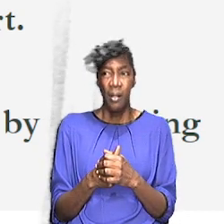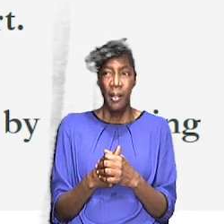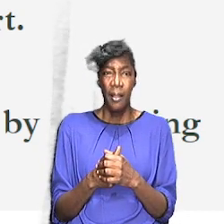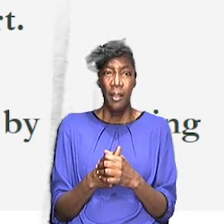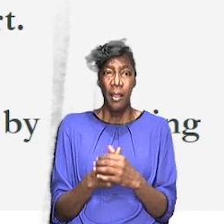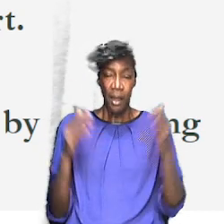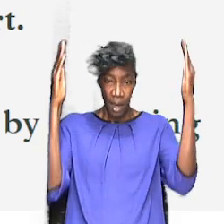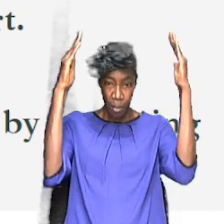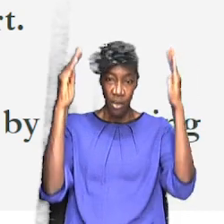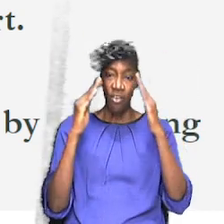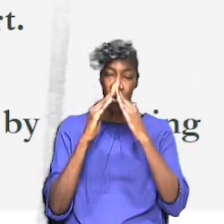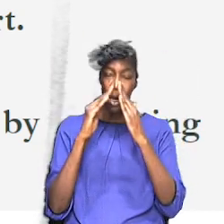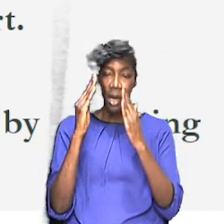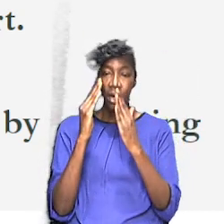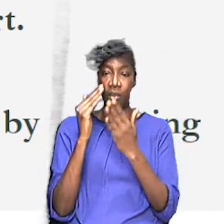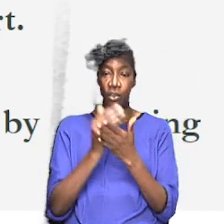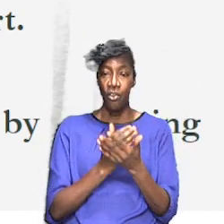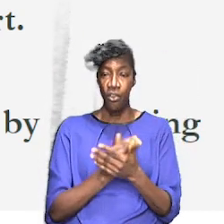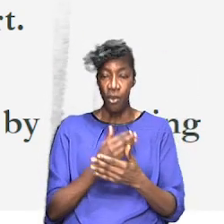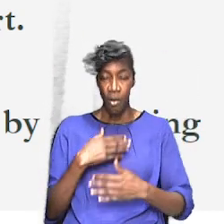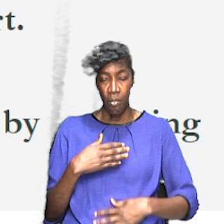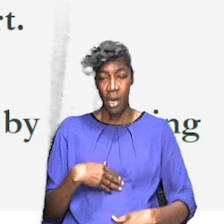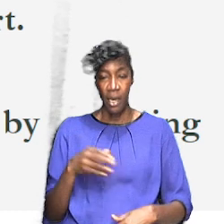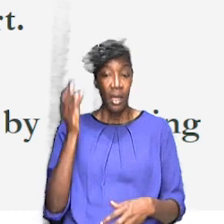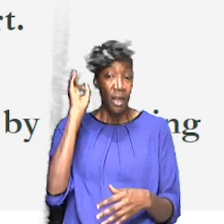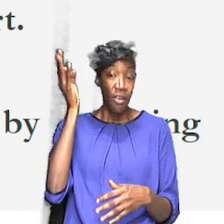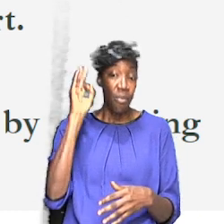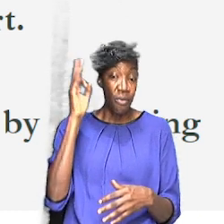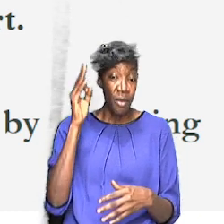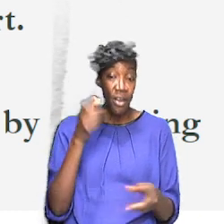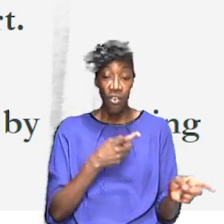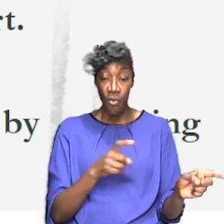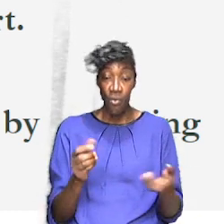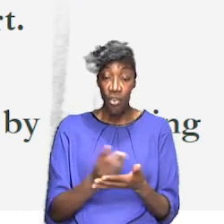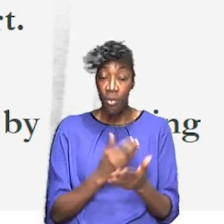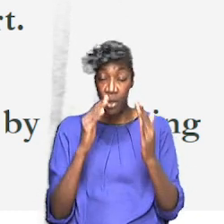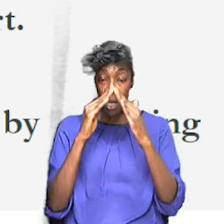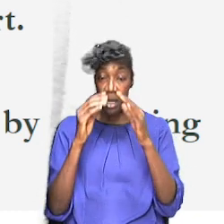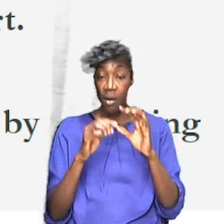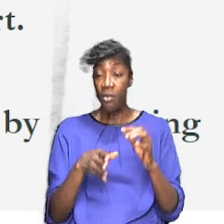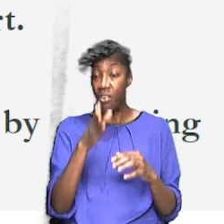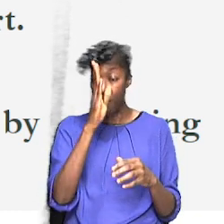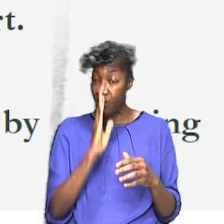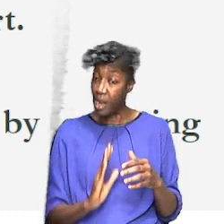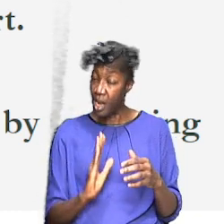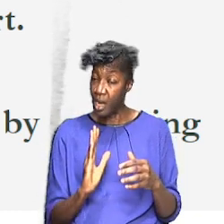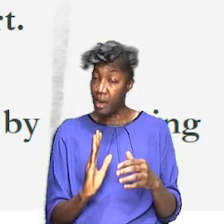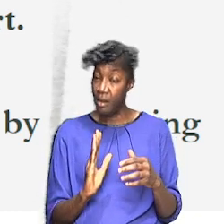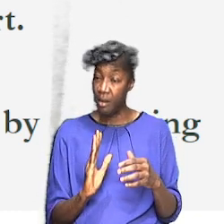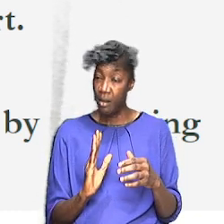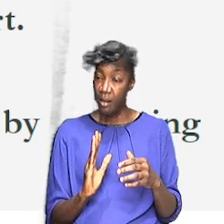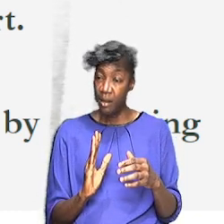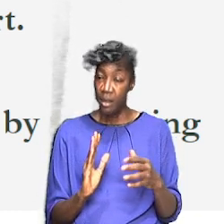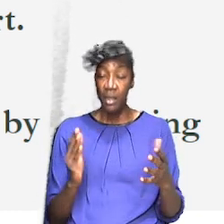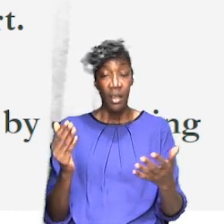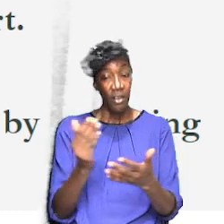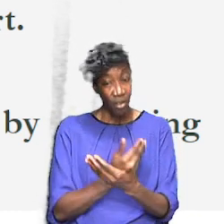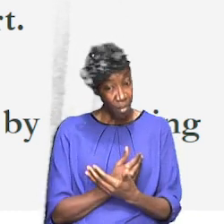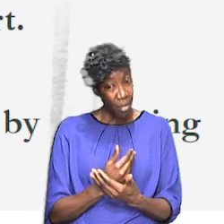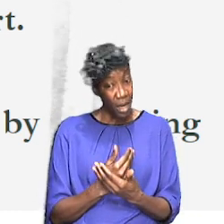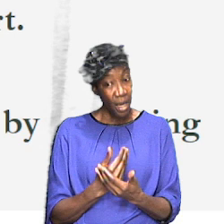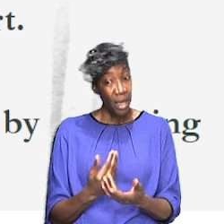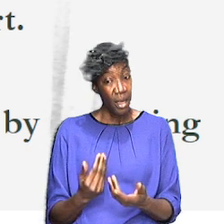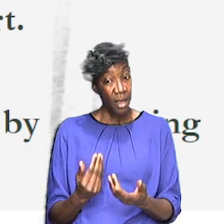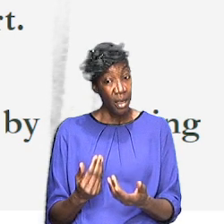to preach or ask somebody to do something in the house of God or ask somebody to get involved in